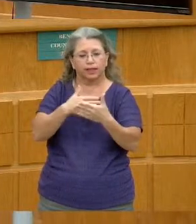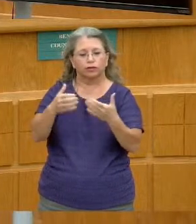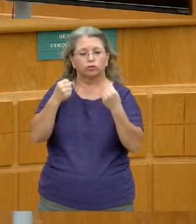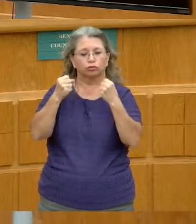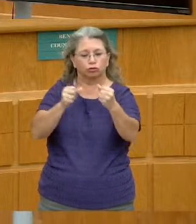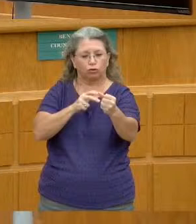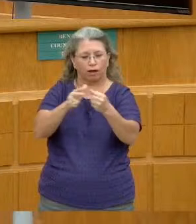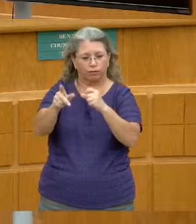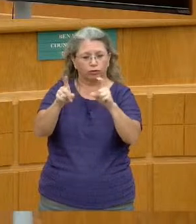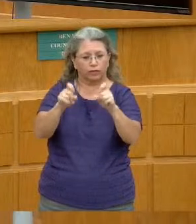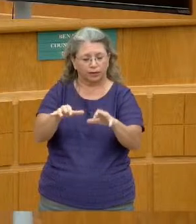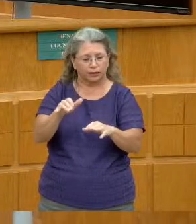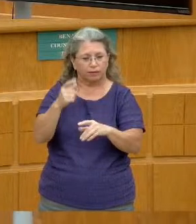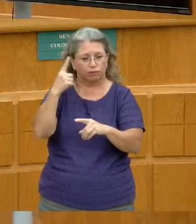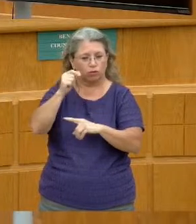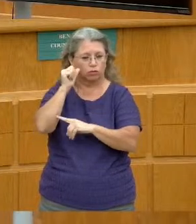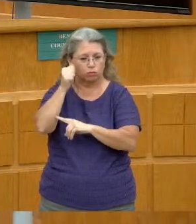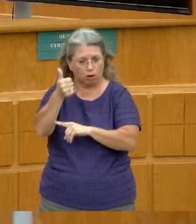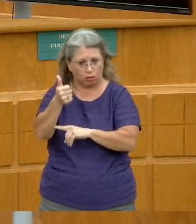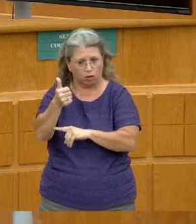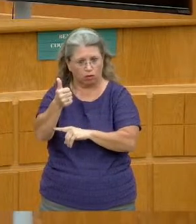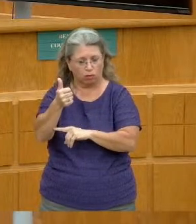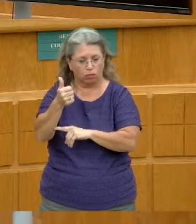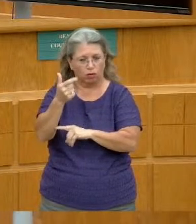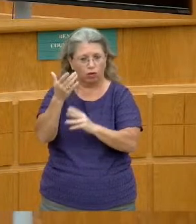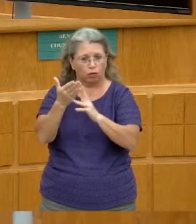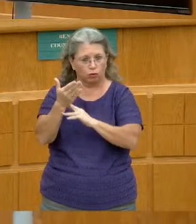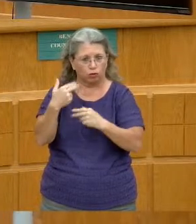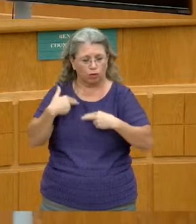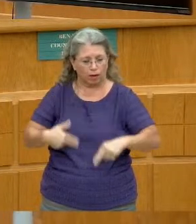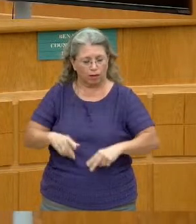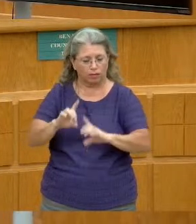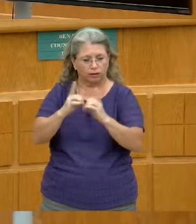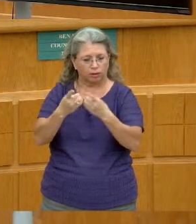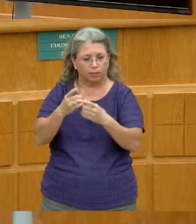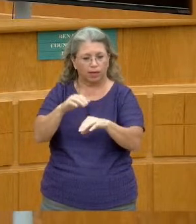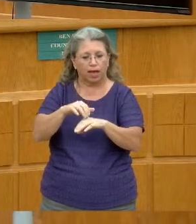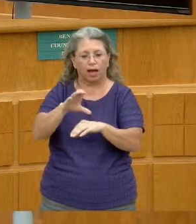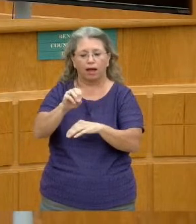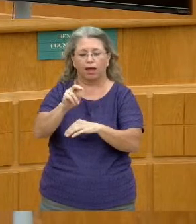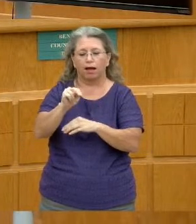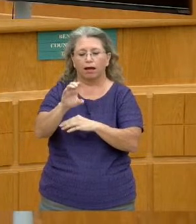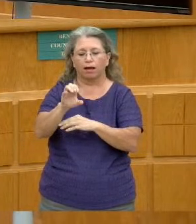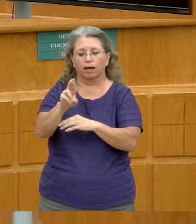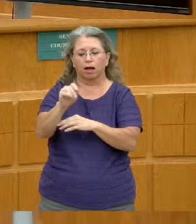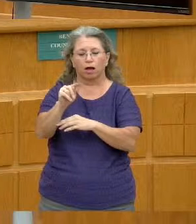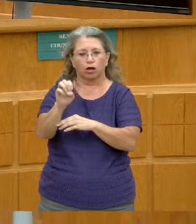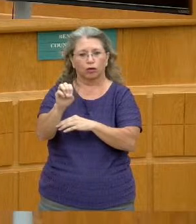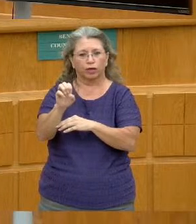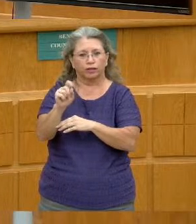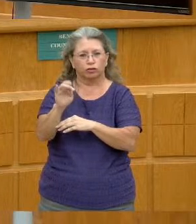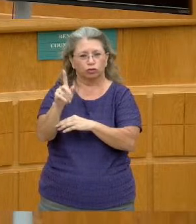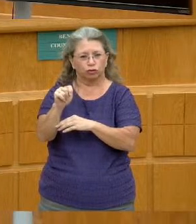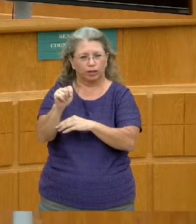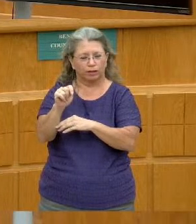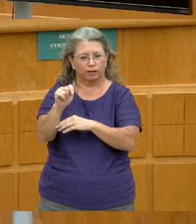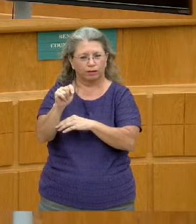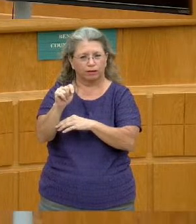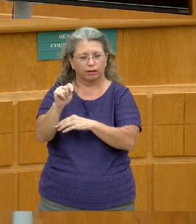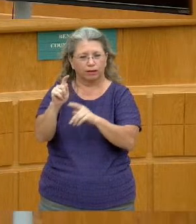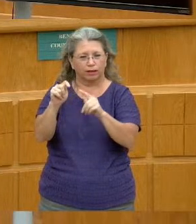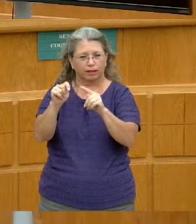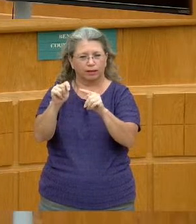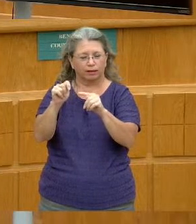health district was going to. It was going to be at Concrete Street. And that testing operation will be